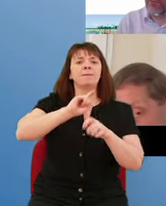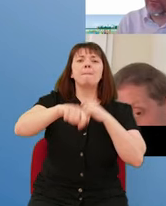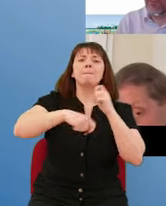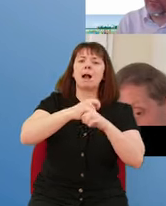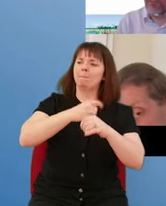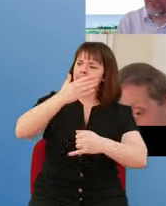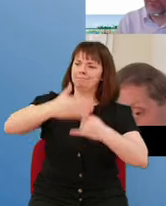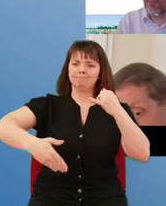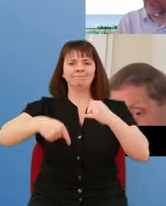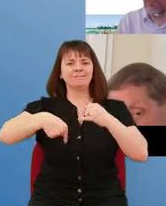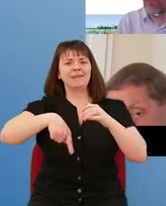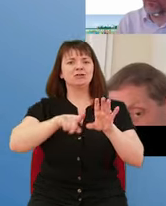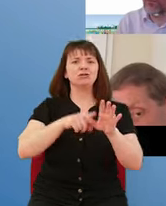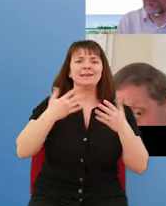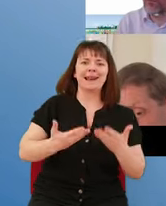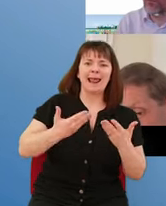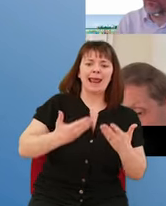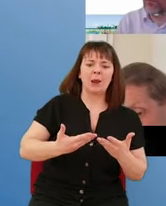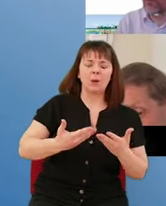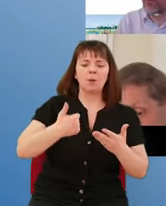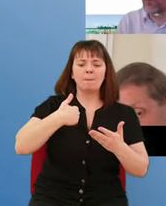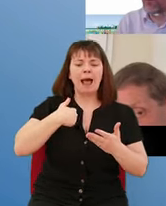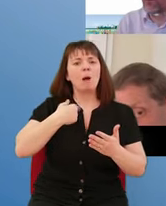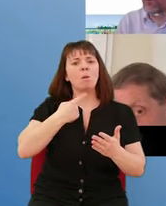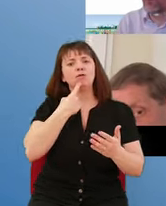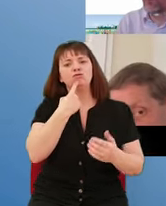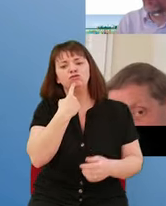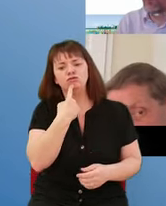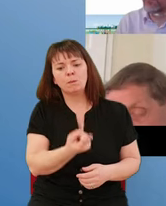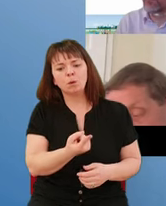reporting, so we are still reporting end of December.